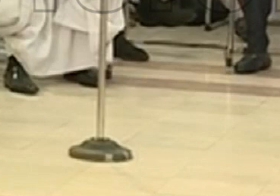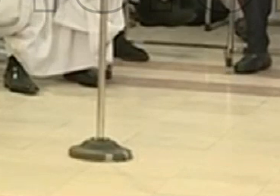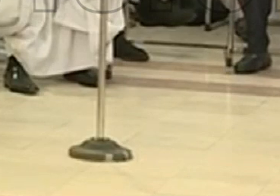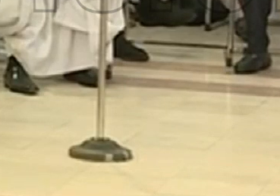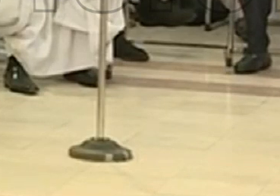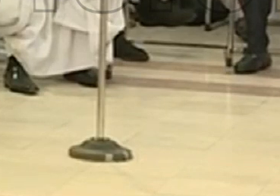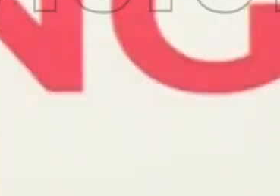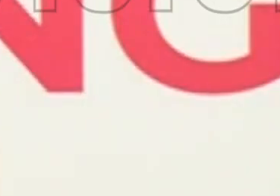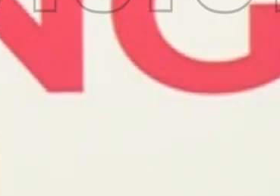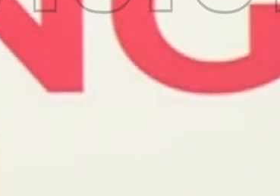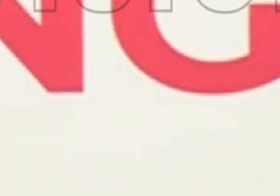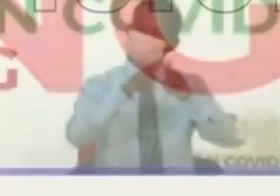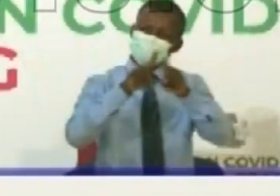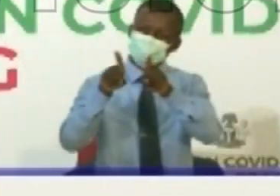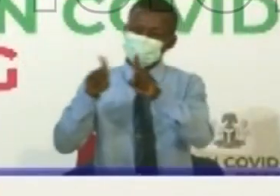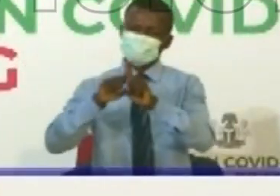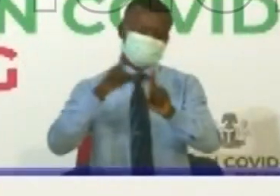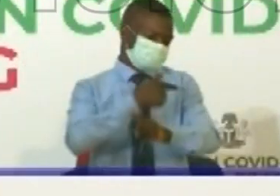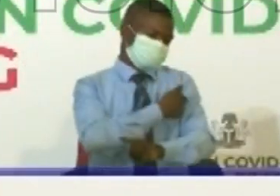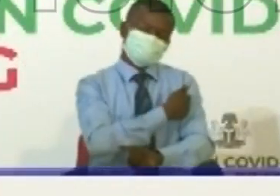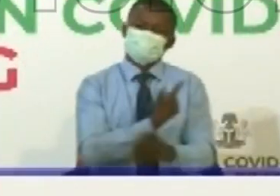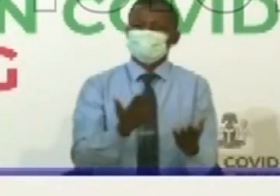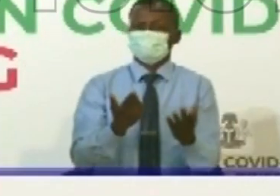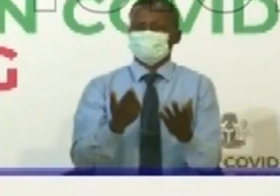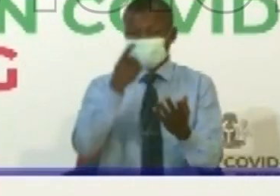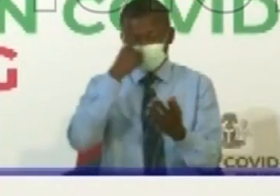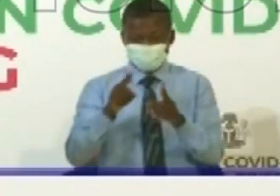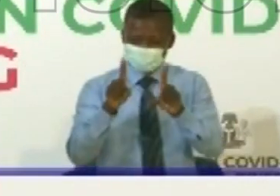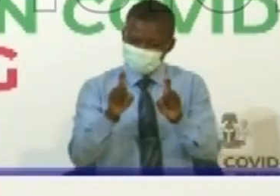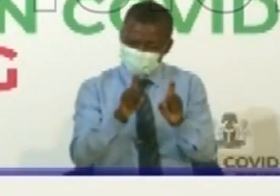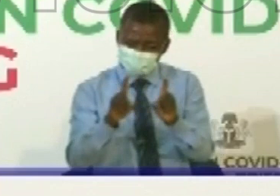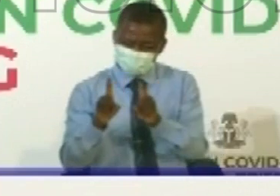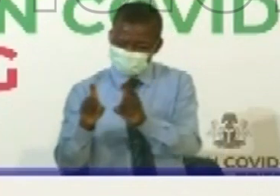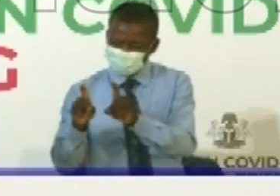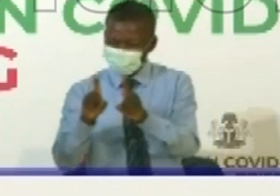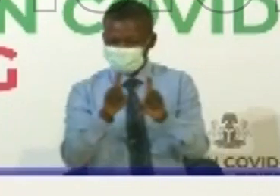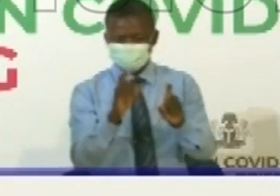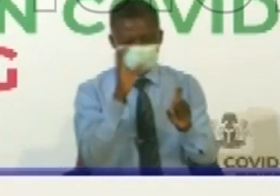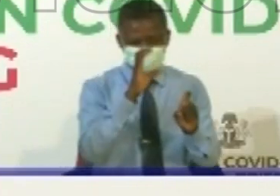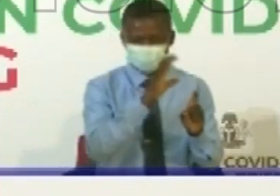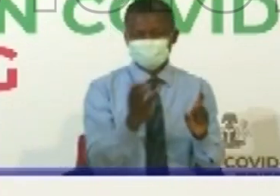vaccine candidates. Of course, this race for releasing vaccine